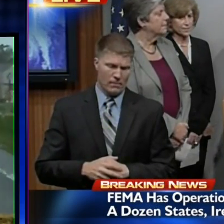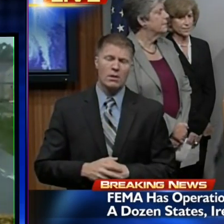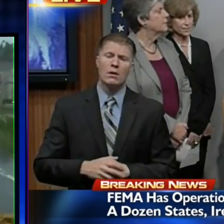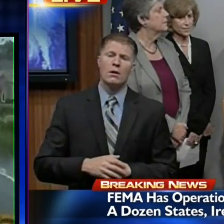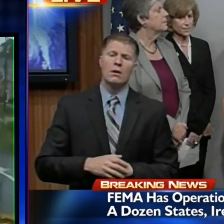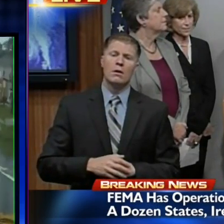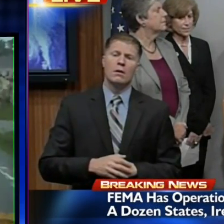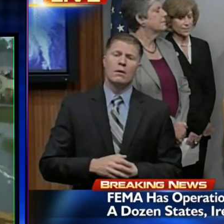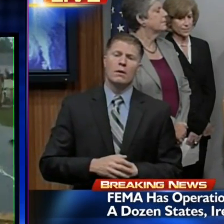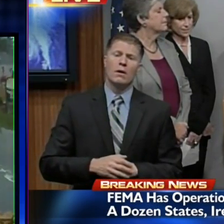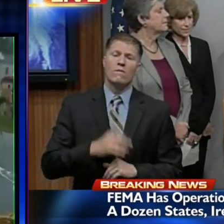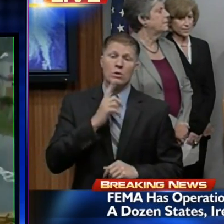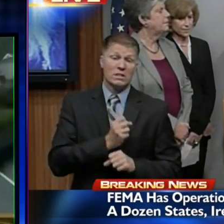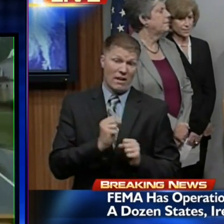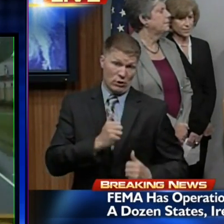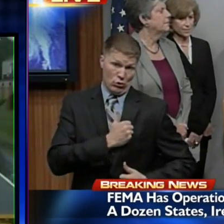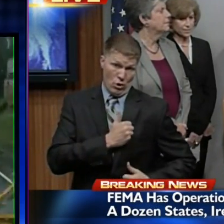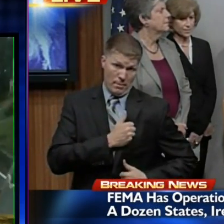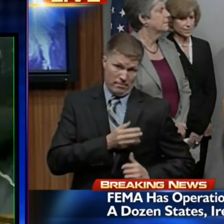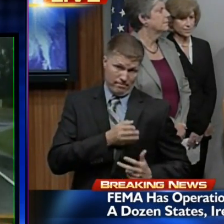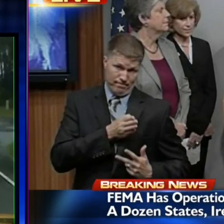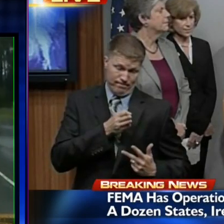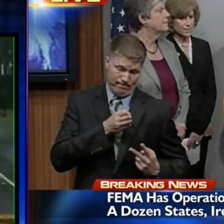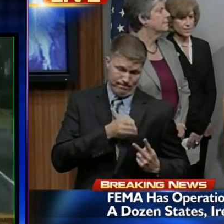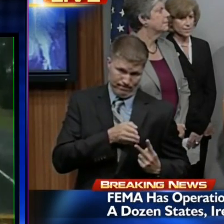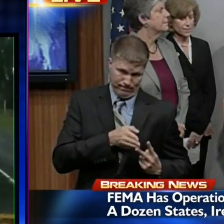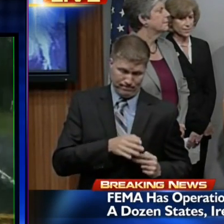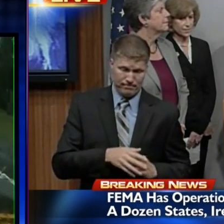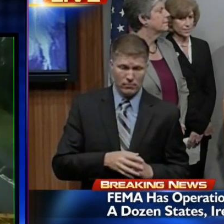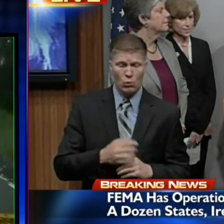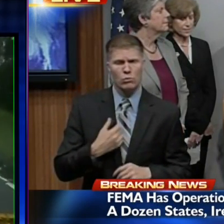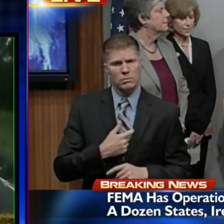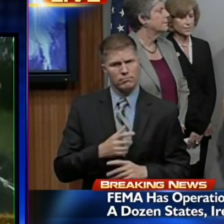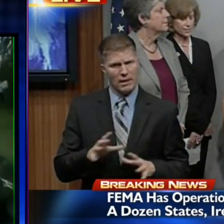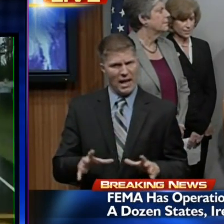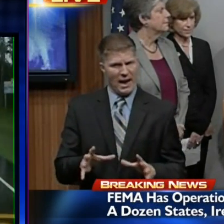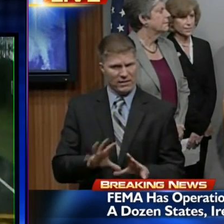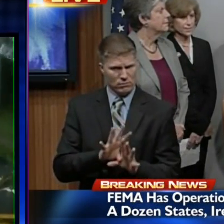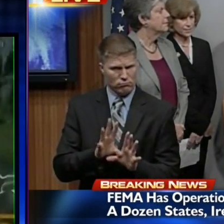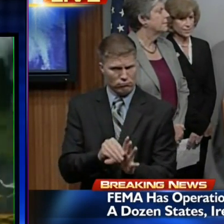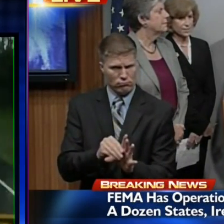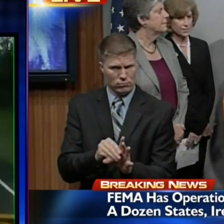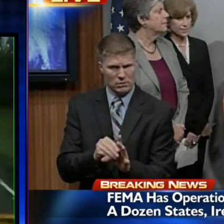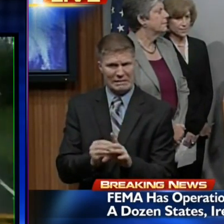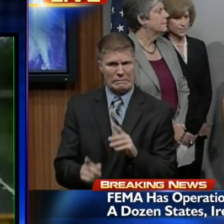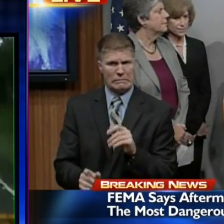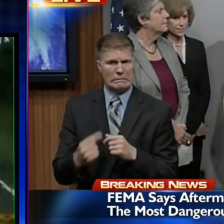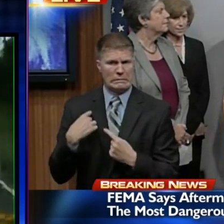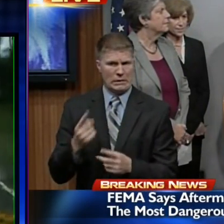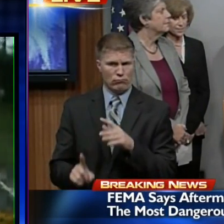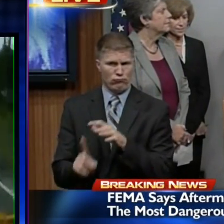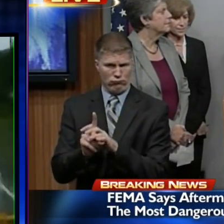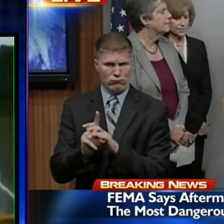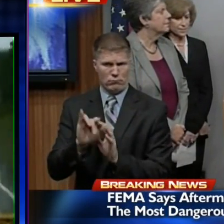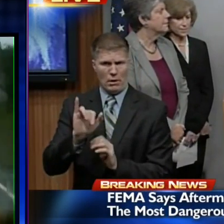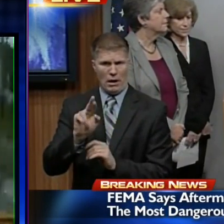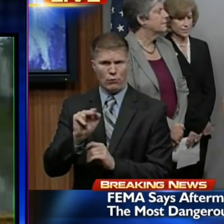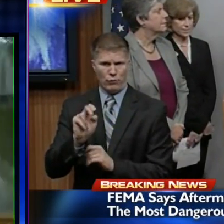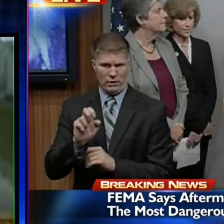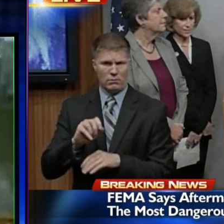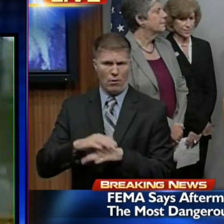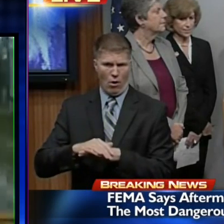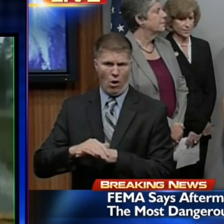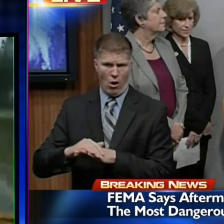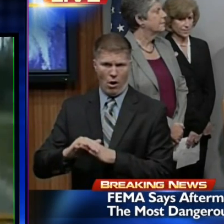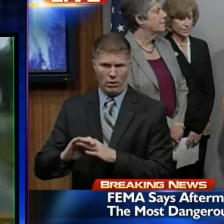that we have been actively engaged since Irene came on the radar screen. And the reason being is that we have